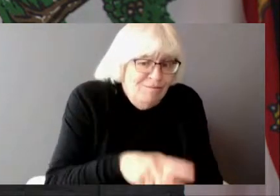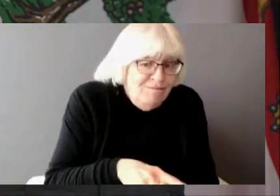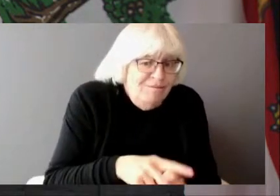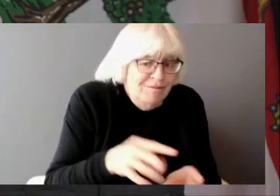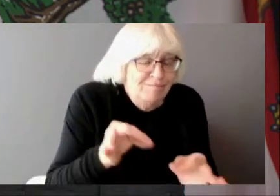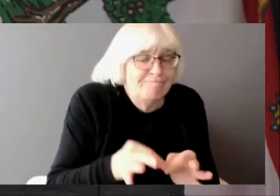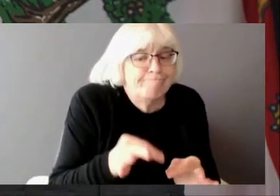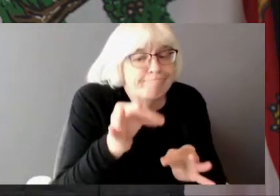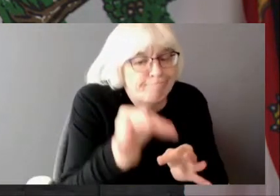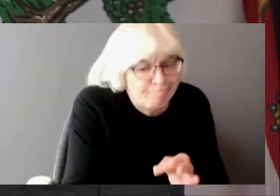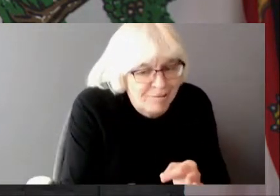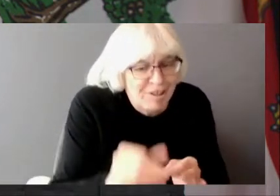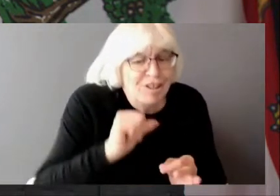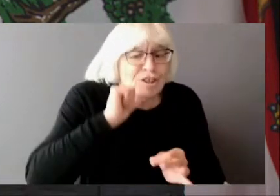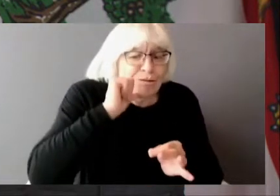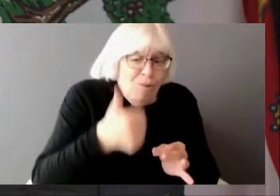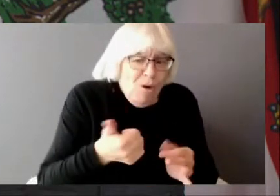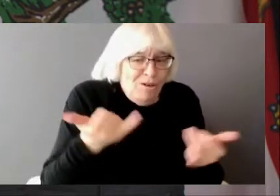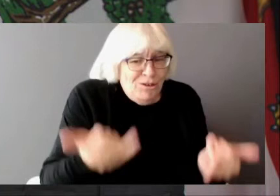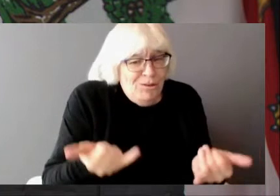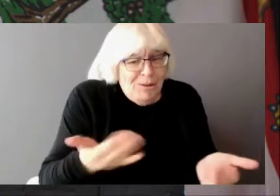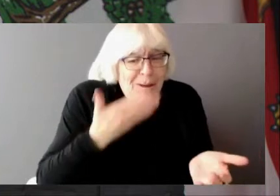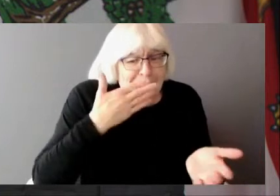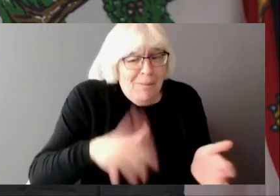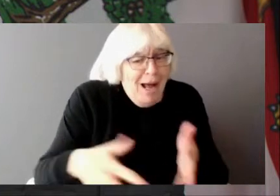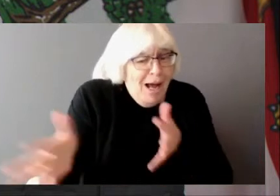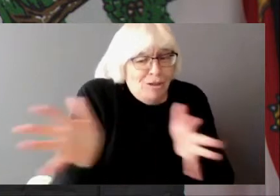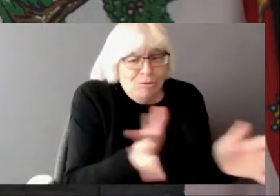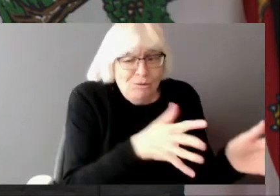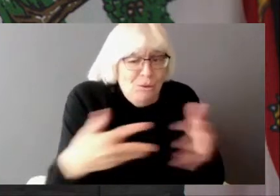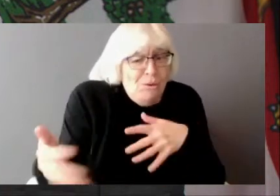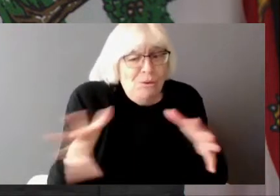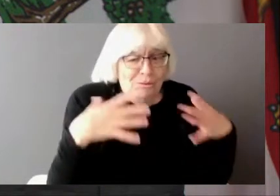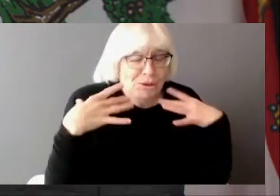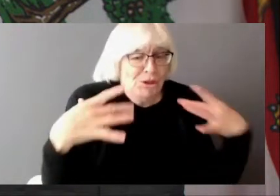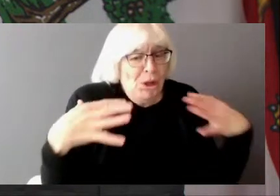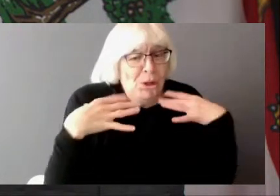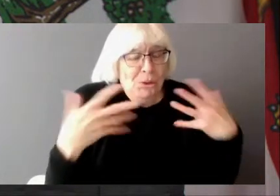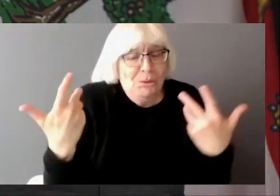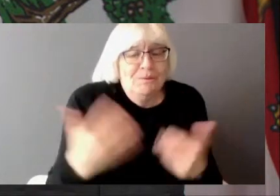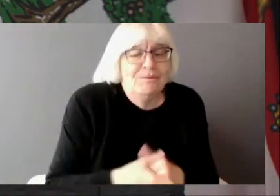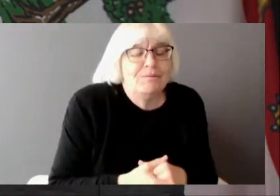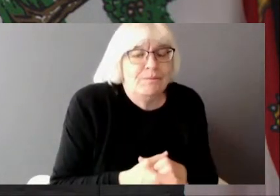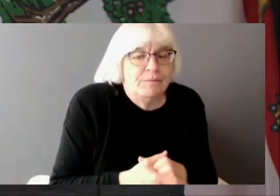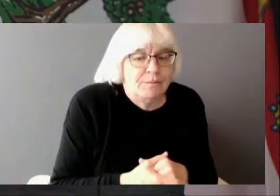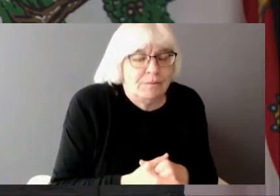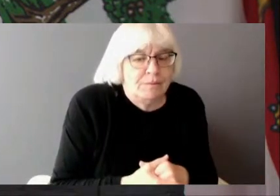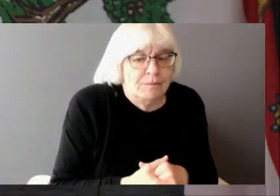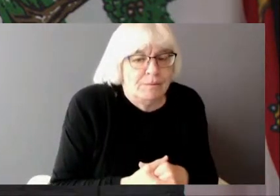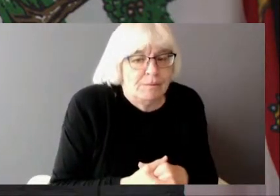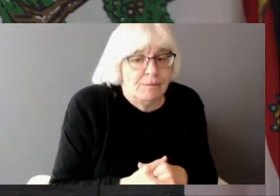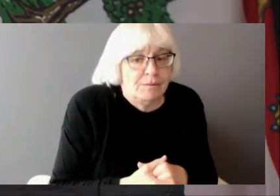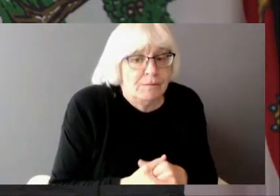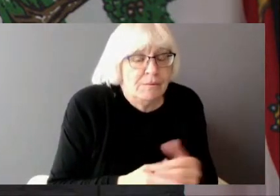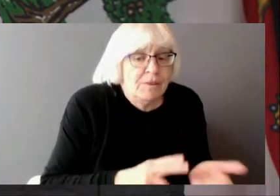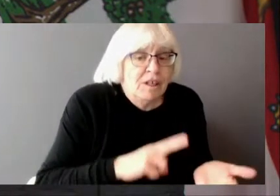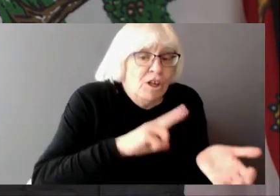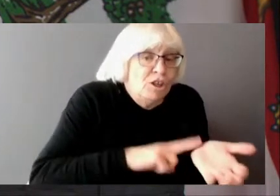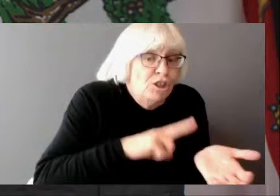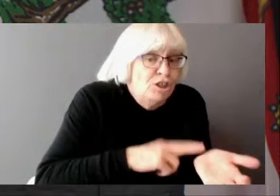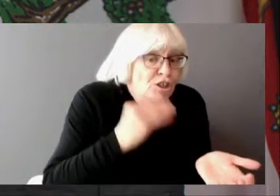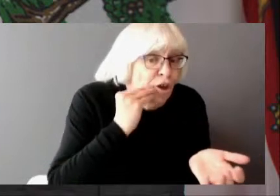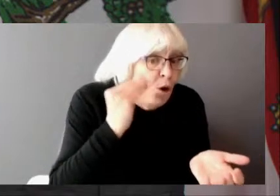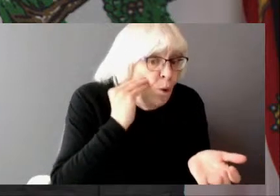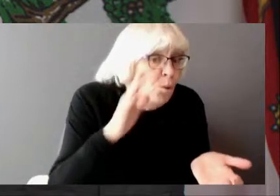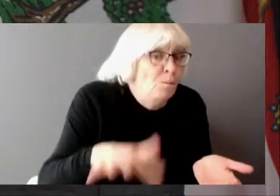weather in that area of the province at the time this morning. The long-term care homes have all now